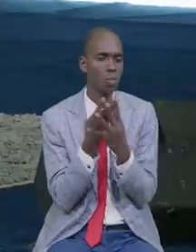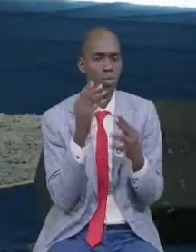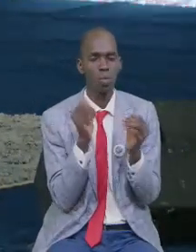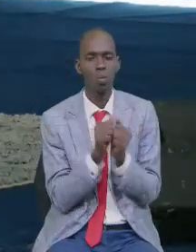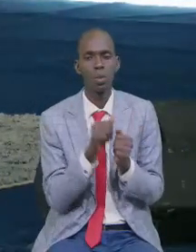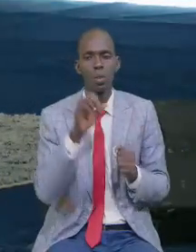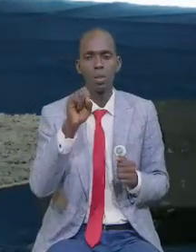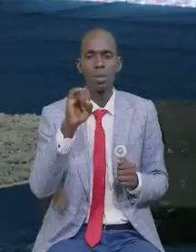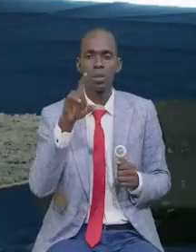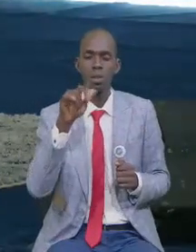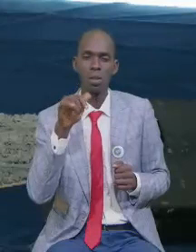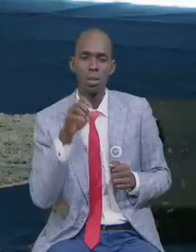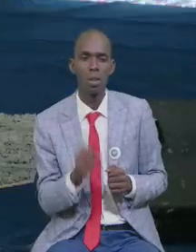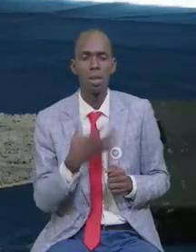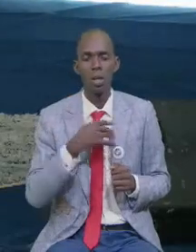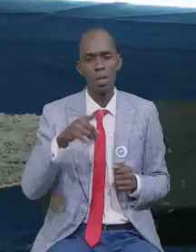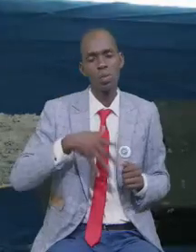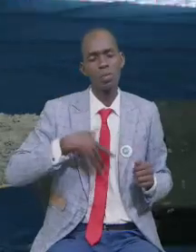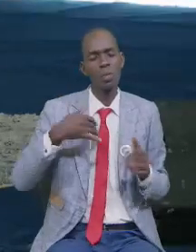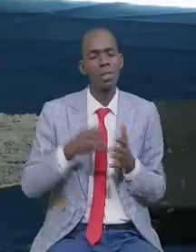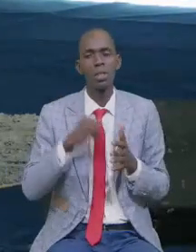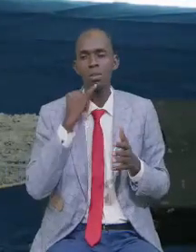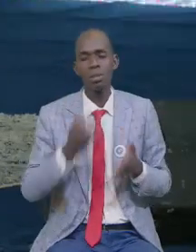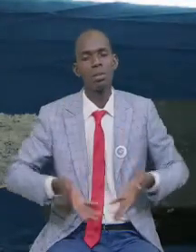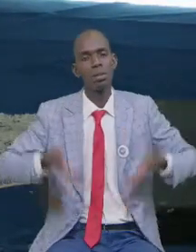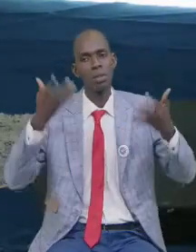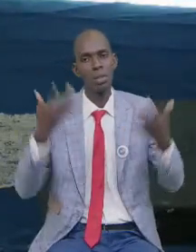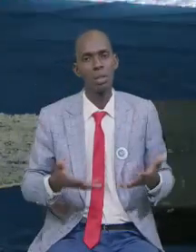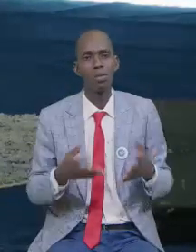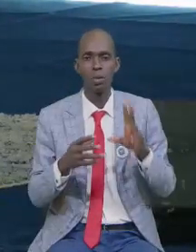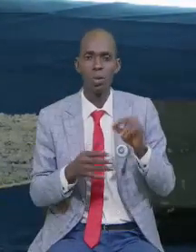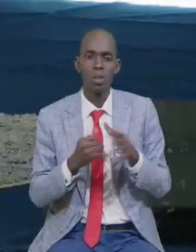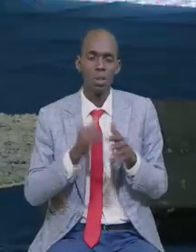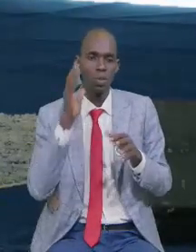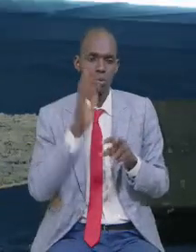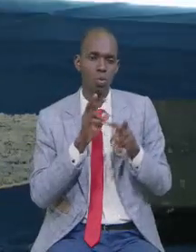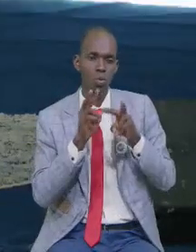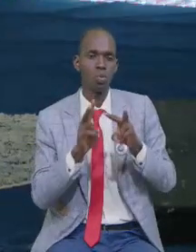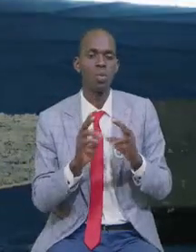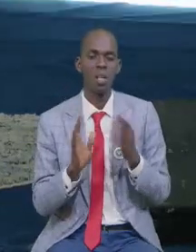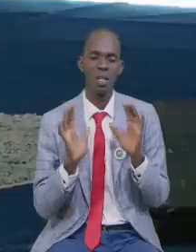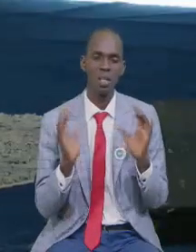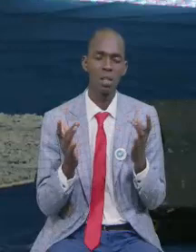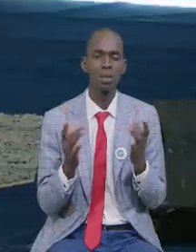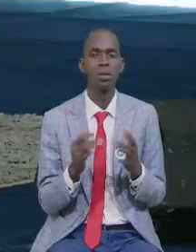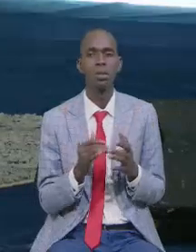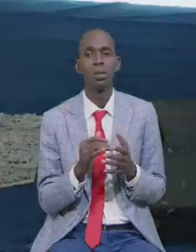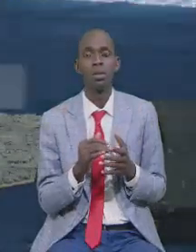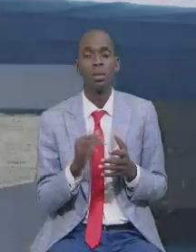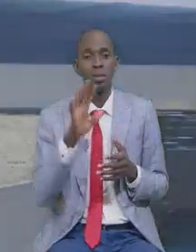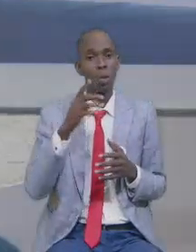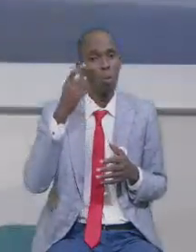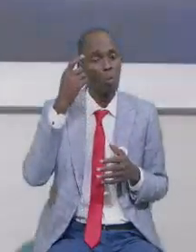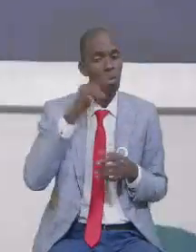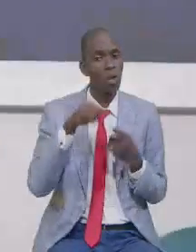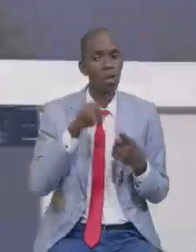is heavy, it will seem heavier. Your mind will sink. But when you say,